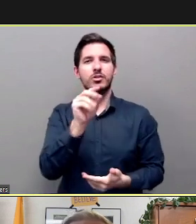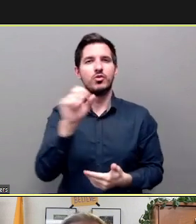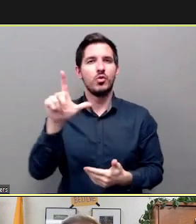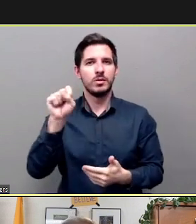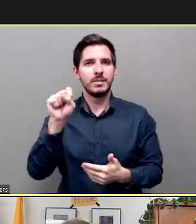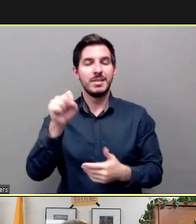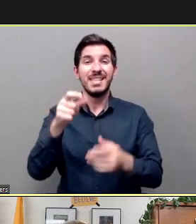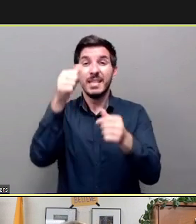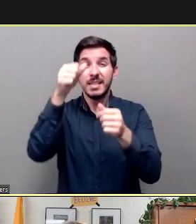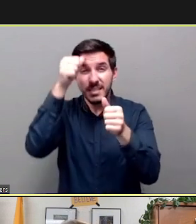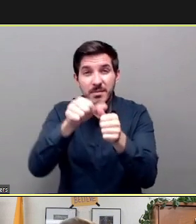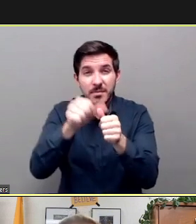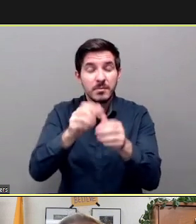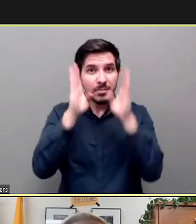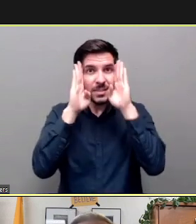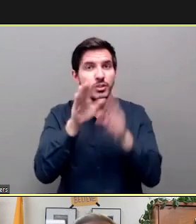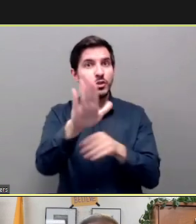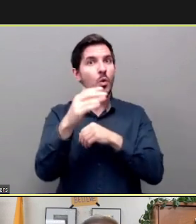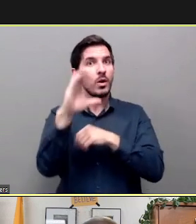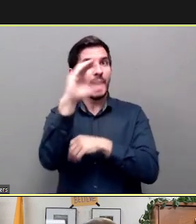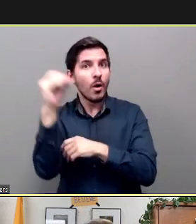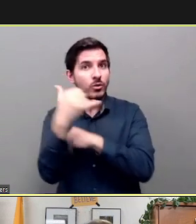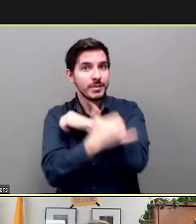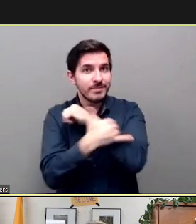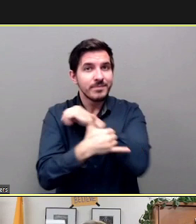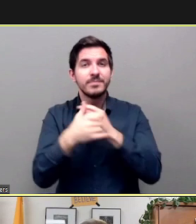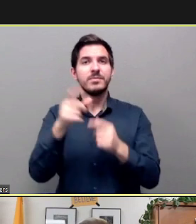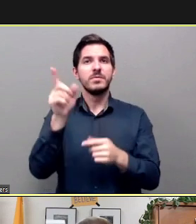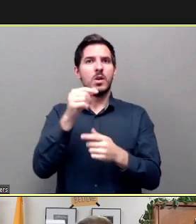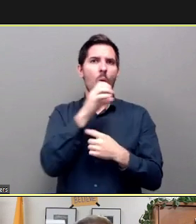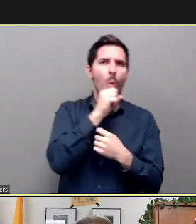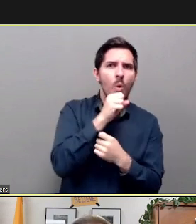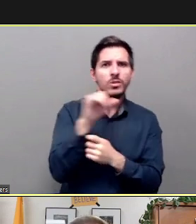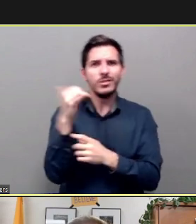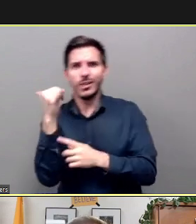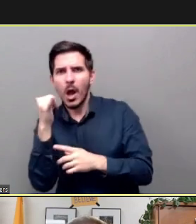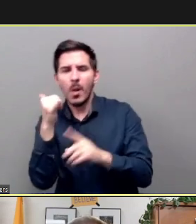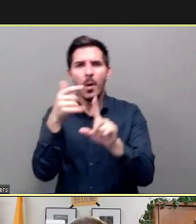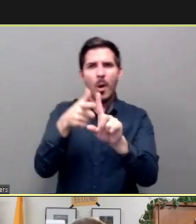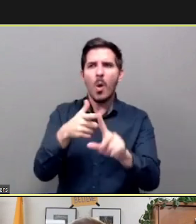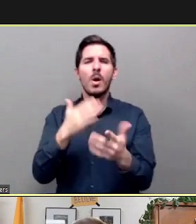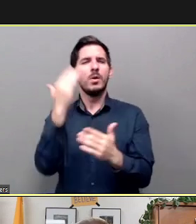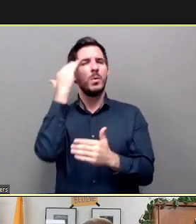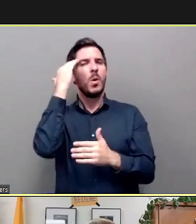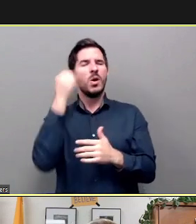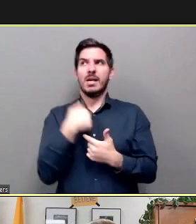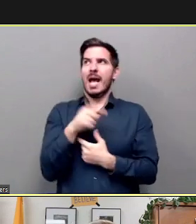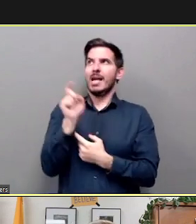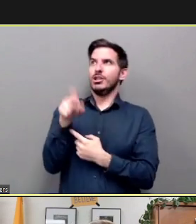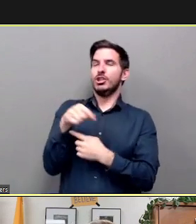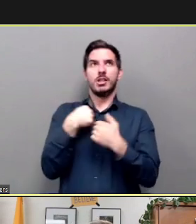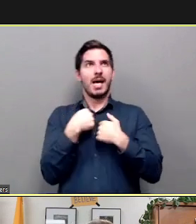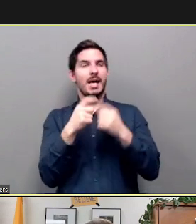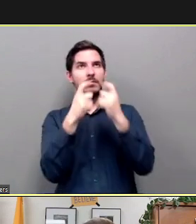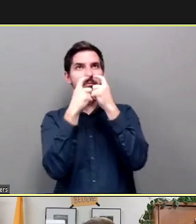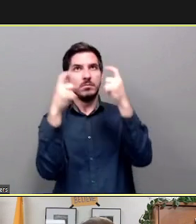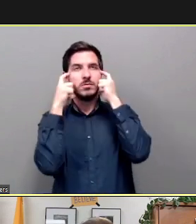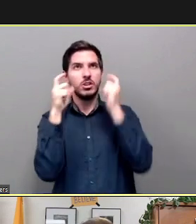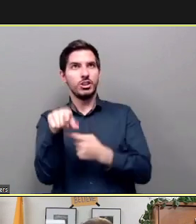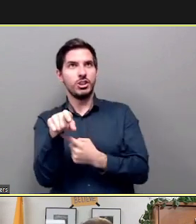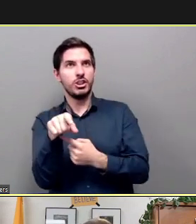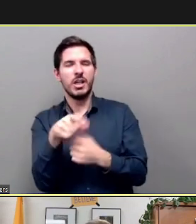or yellow, give some serious consideration to wearing a mask when you're out in a public setting, indoors in